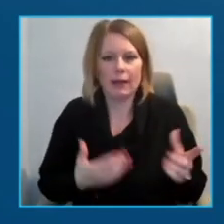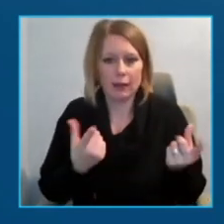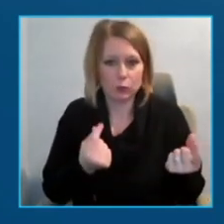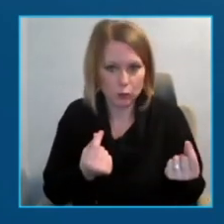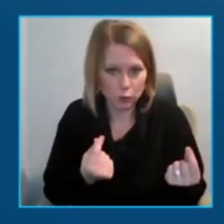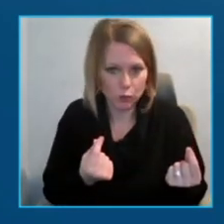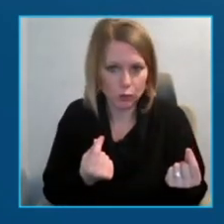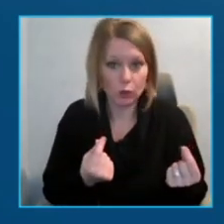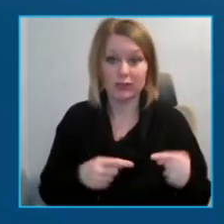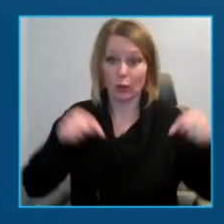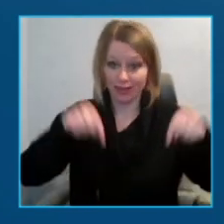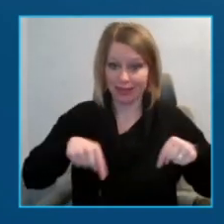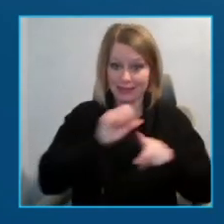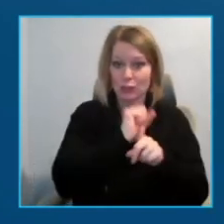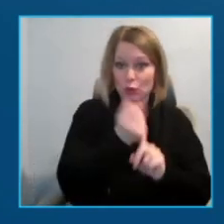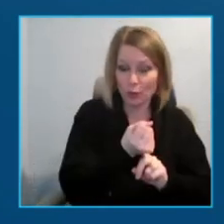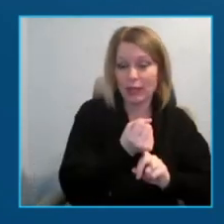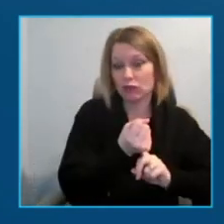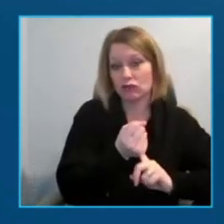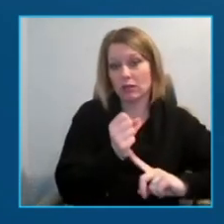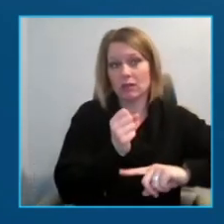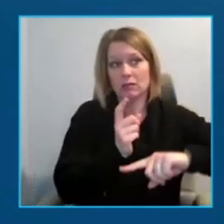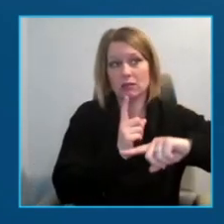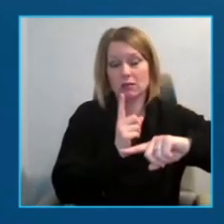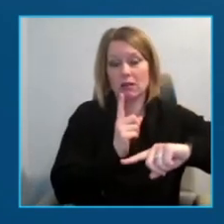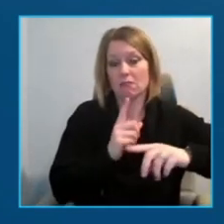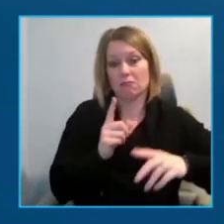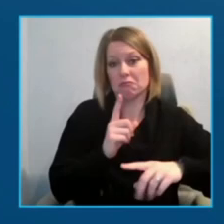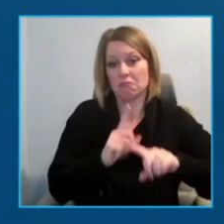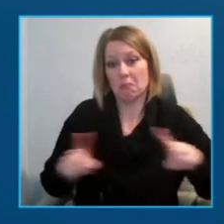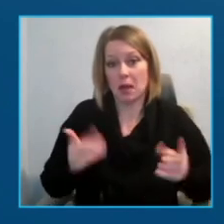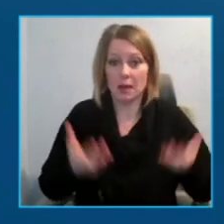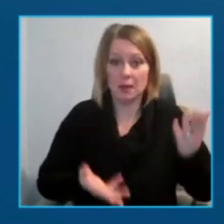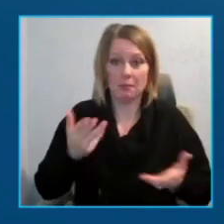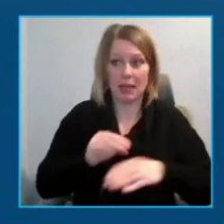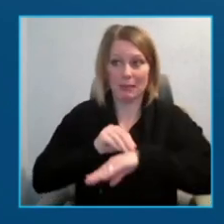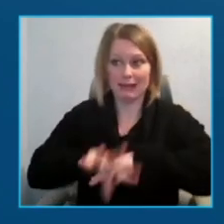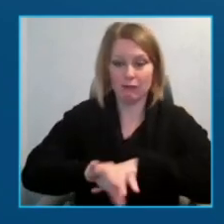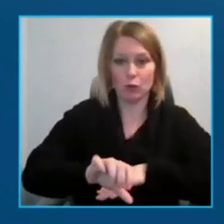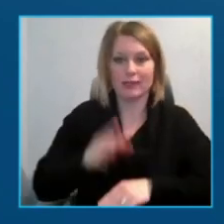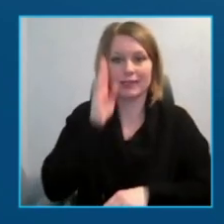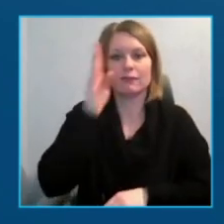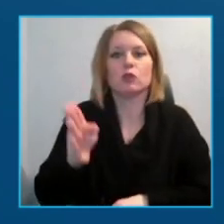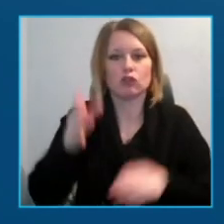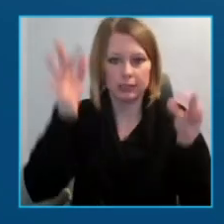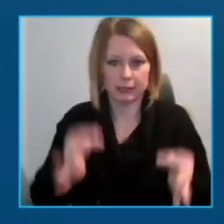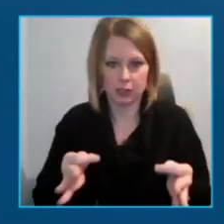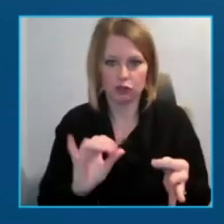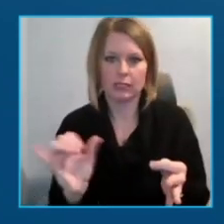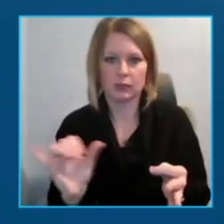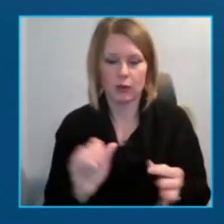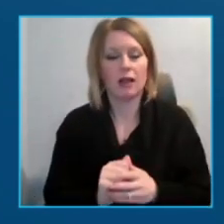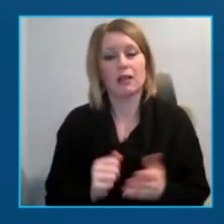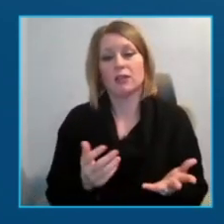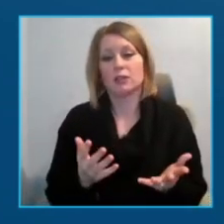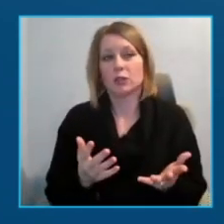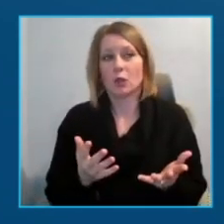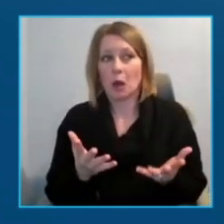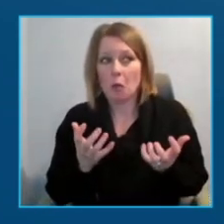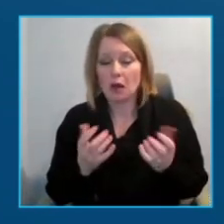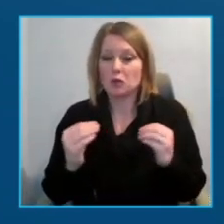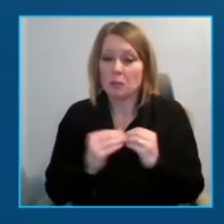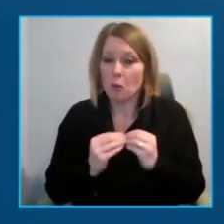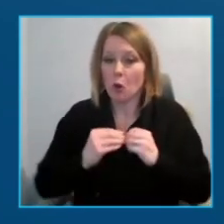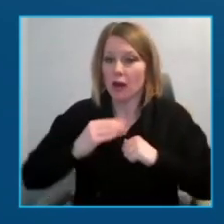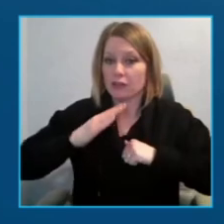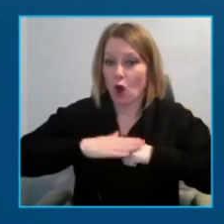what will become a watermark for others. And I want to err on the side of looking